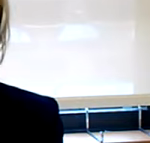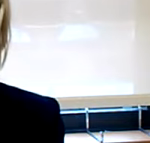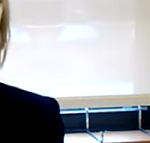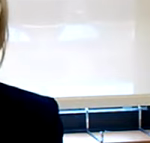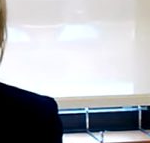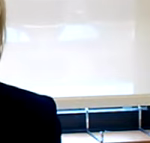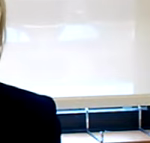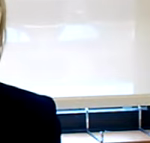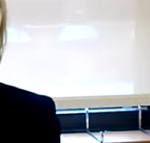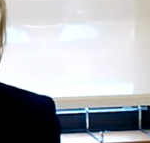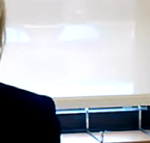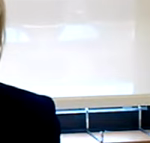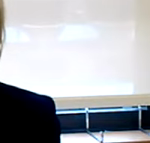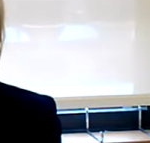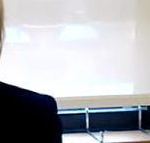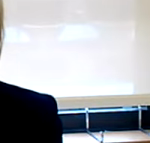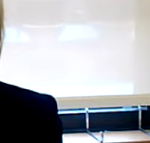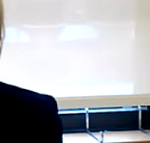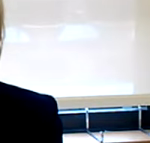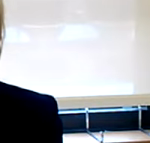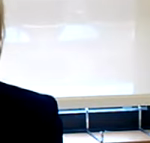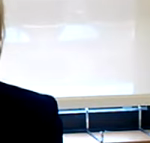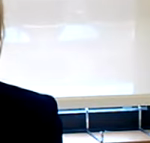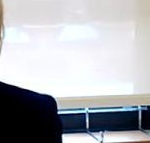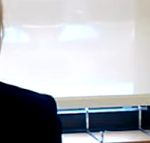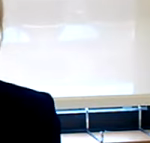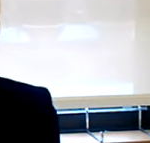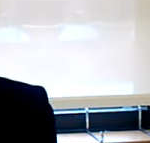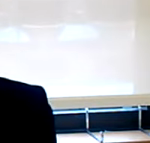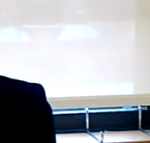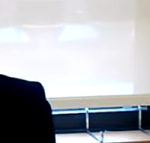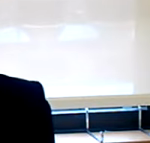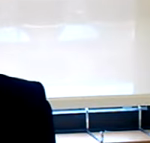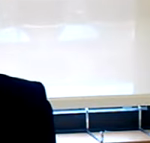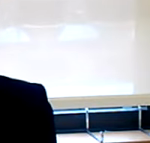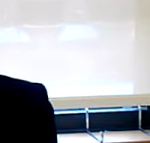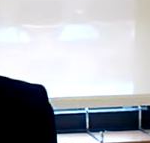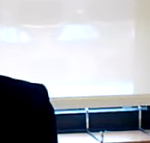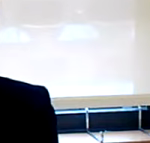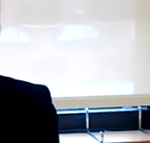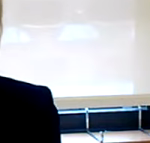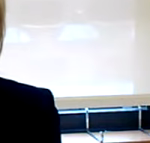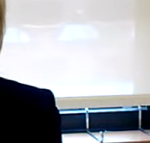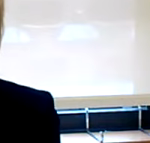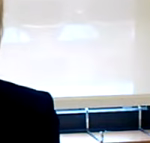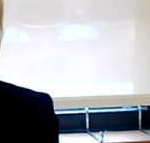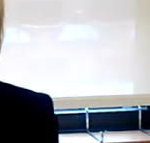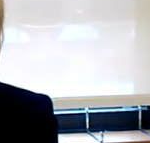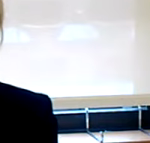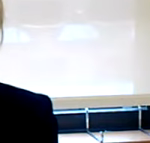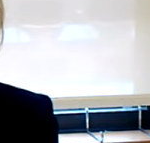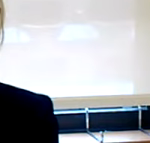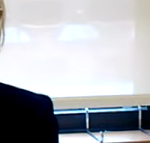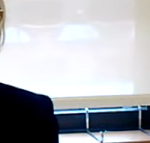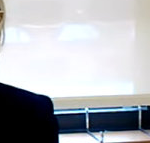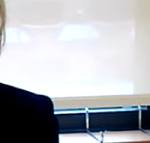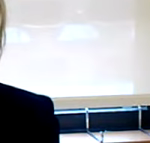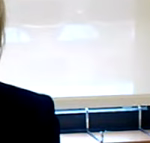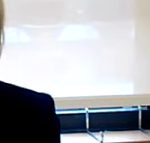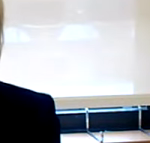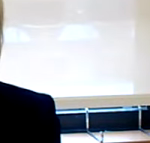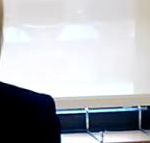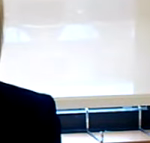have conducted over the last 2 years. One is has been done during the pandemic, the peak of the pandemic in